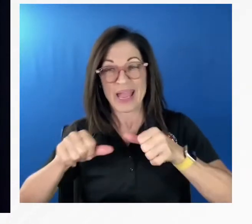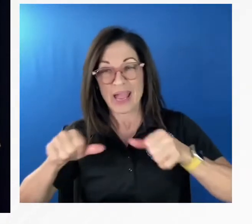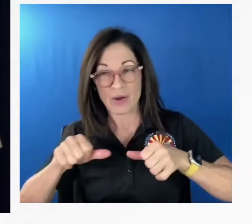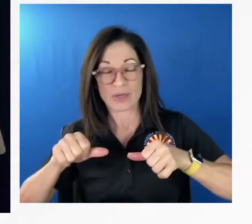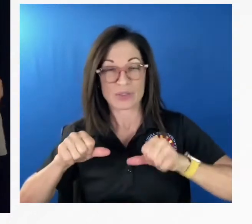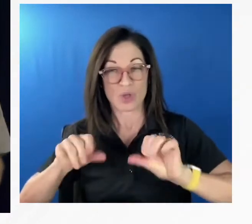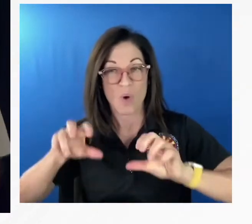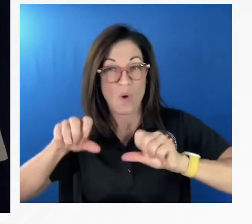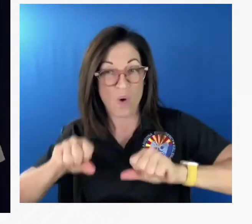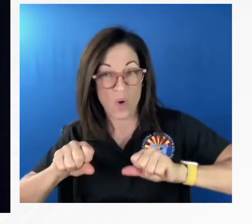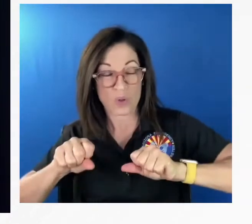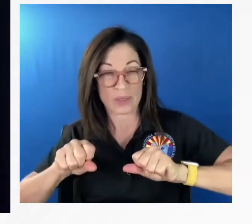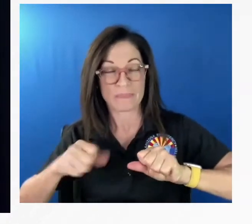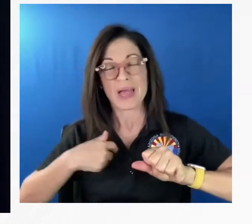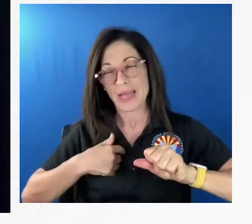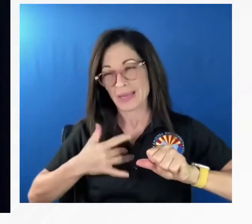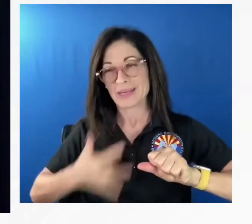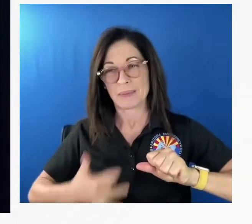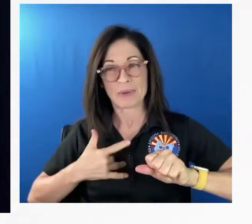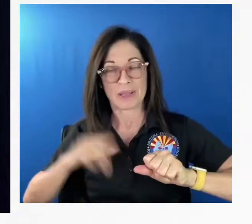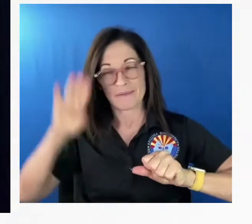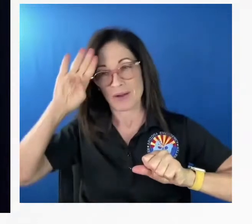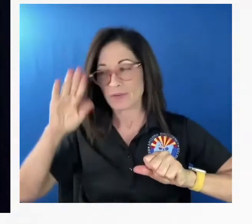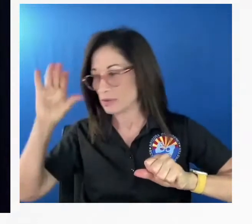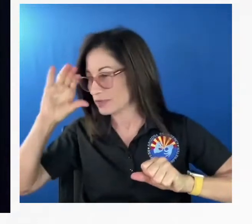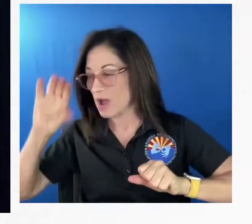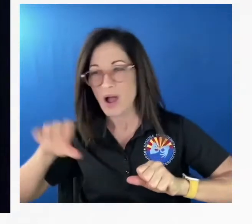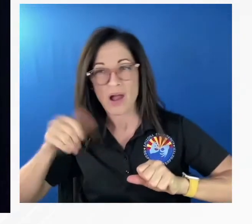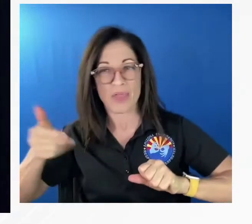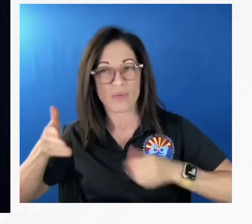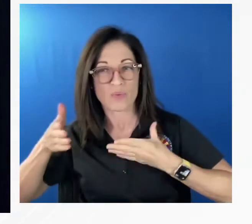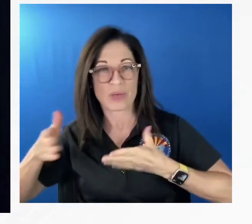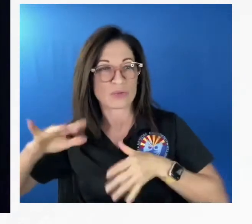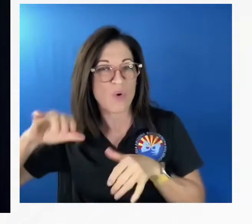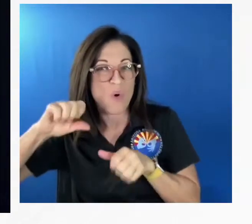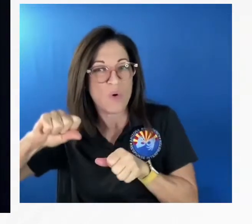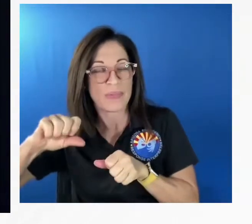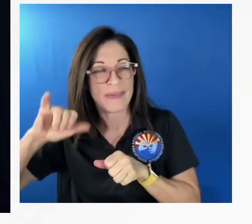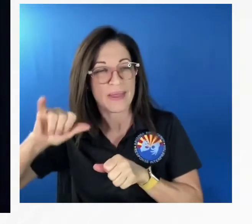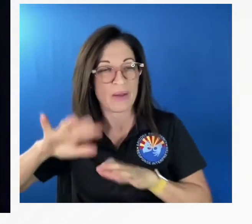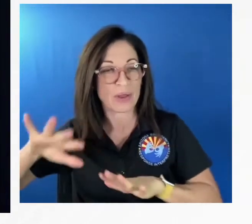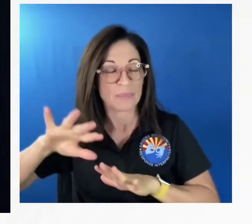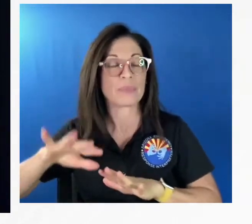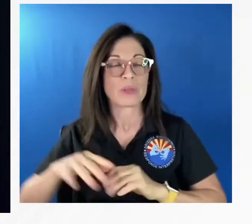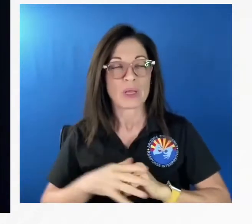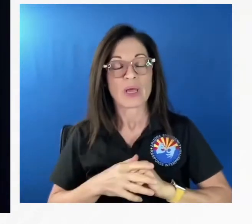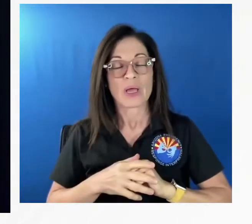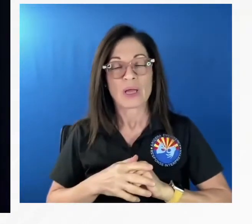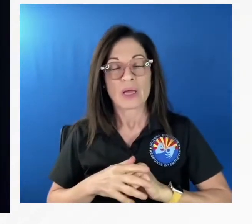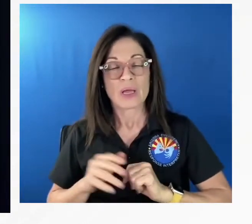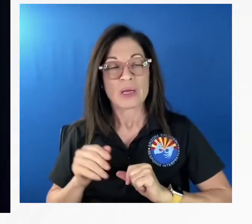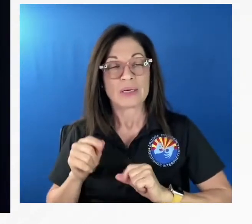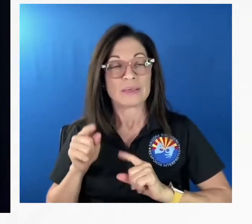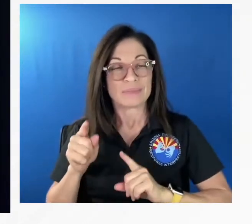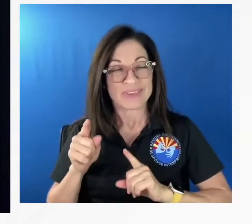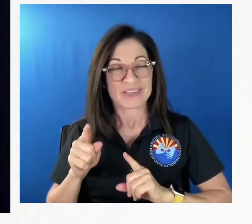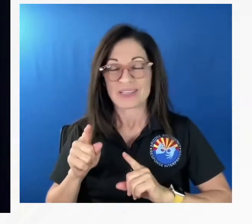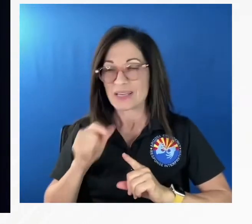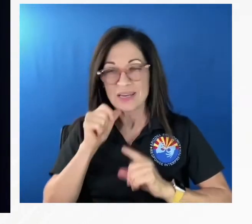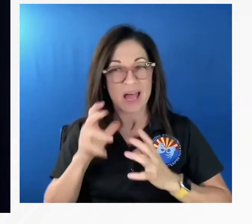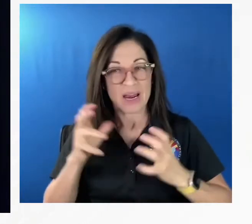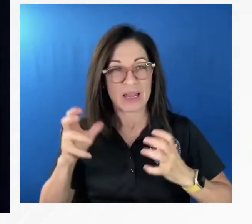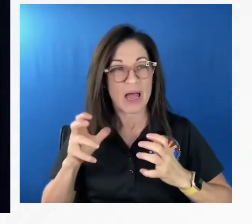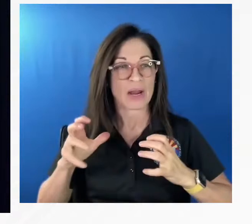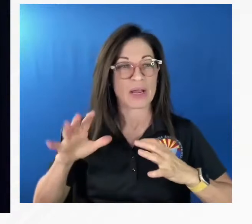or the firefighters would be looking for other alternatives, as the team will explain in a little while, there's not a lot of